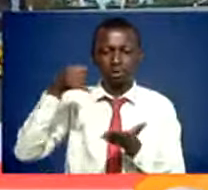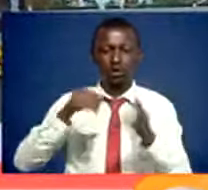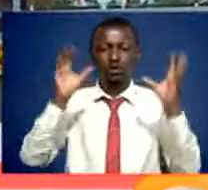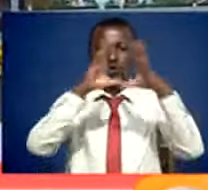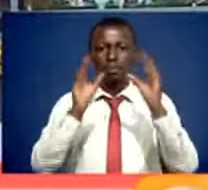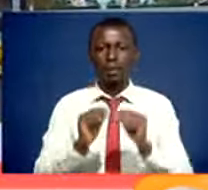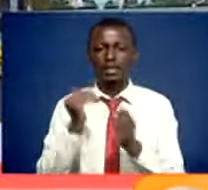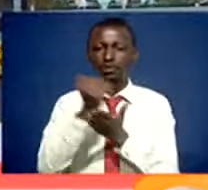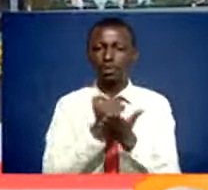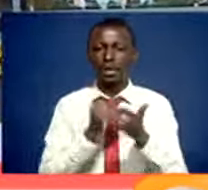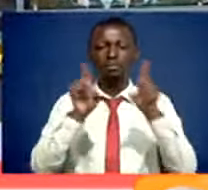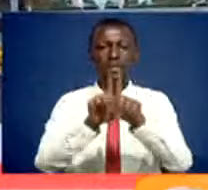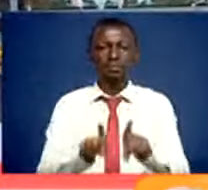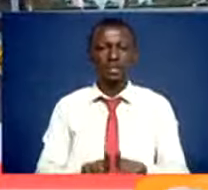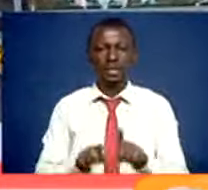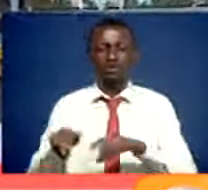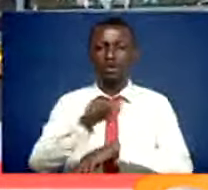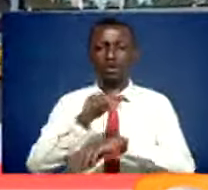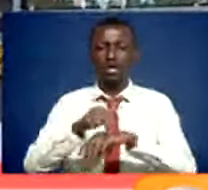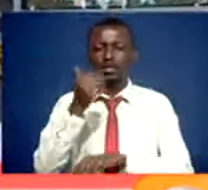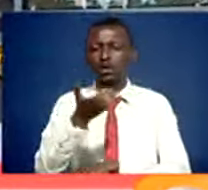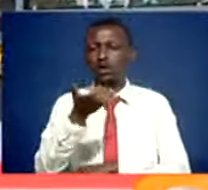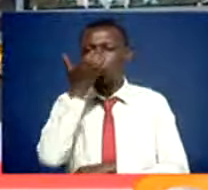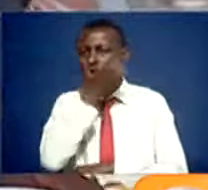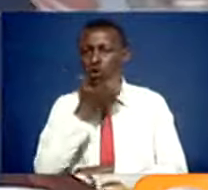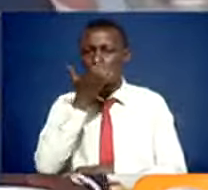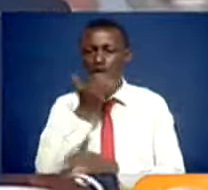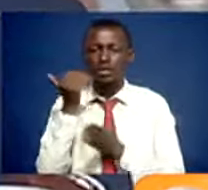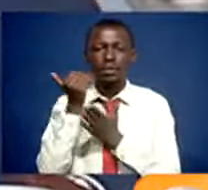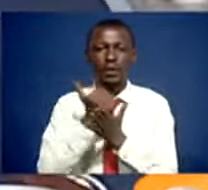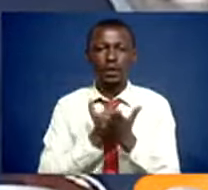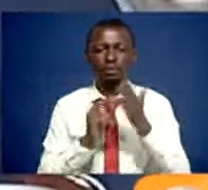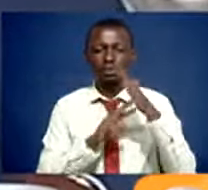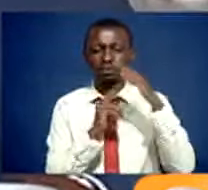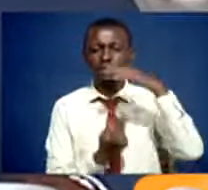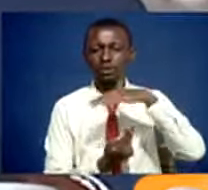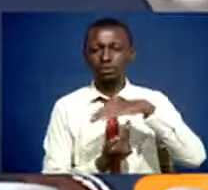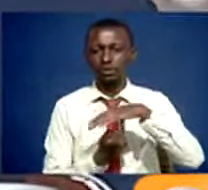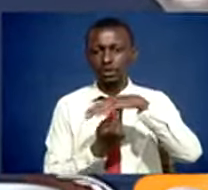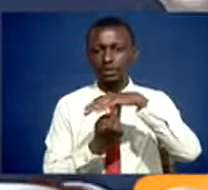program under the National Edible Oils Program project.